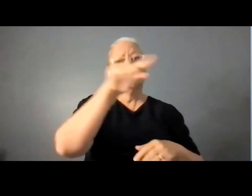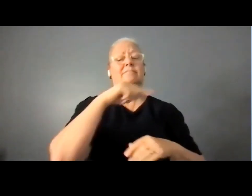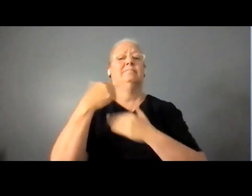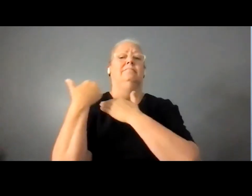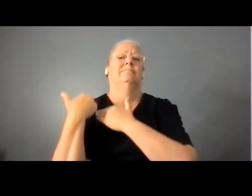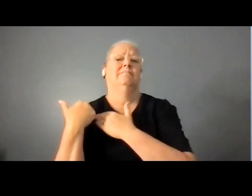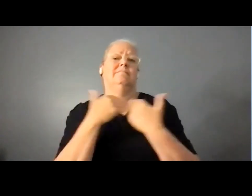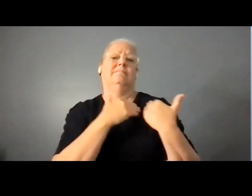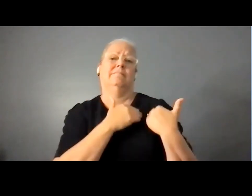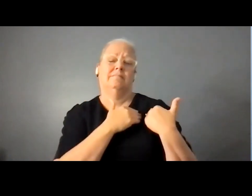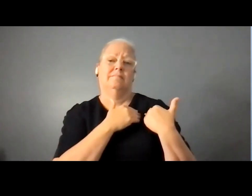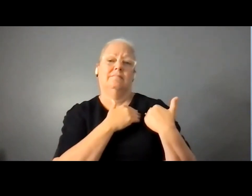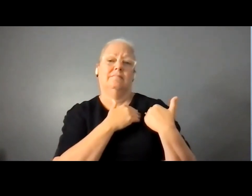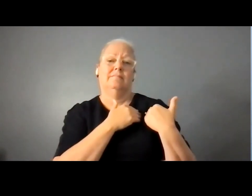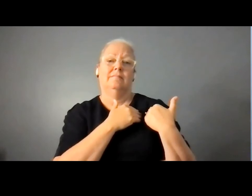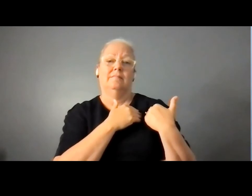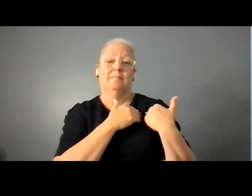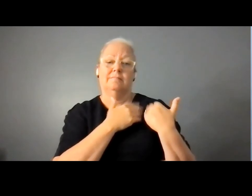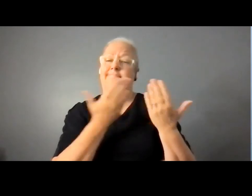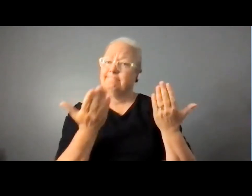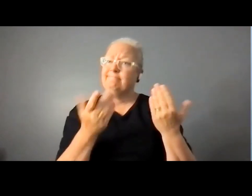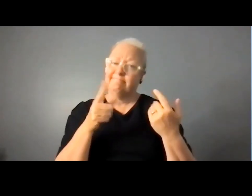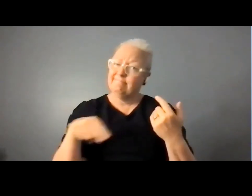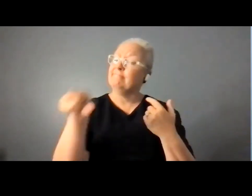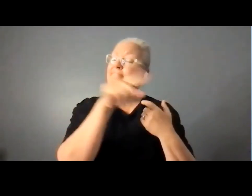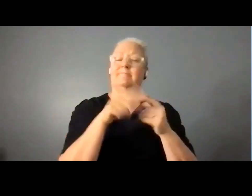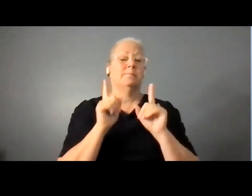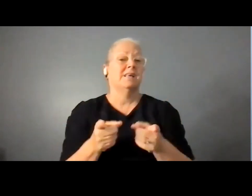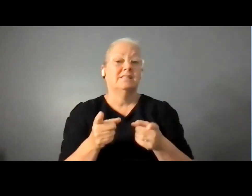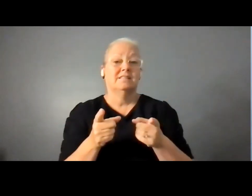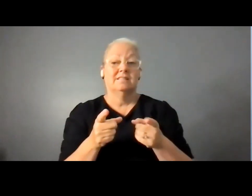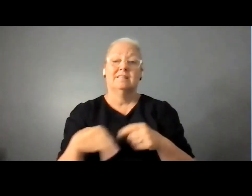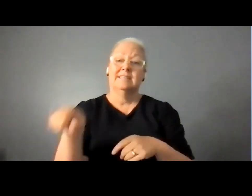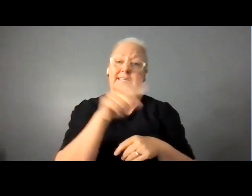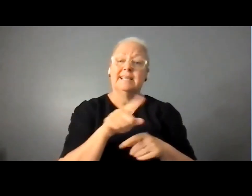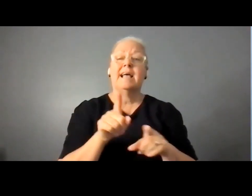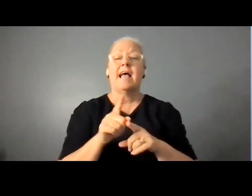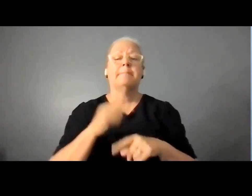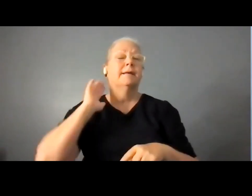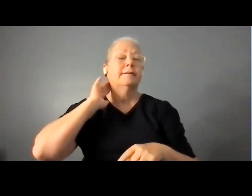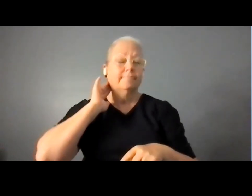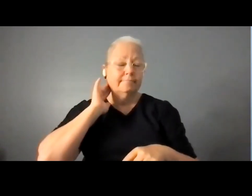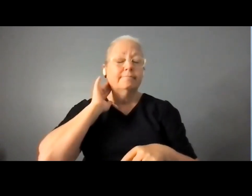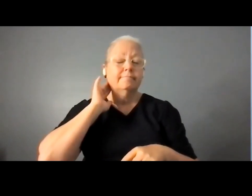we are all implicated, and we all have the obligation to make reasonable adjustments,